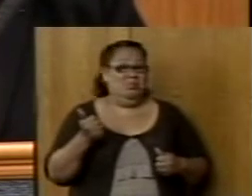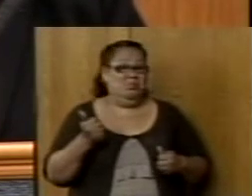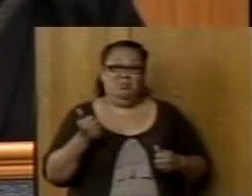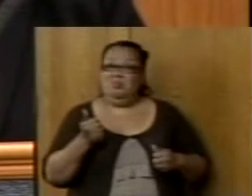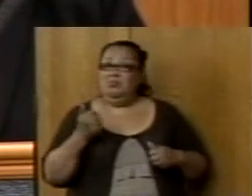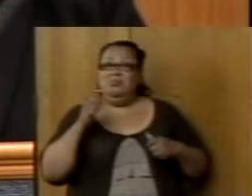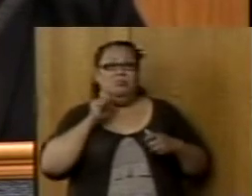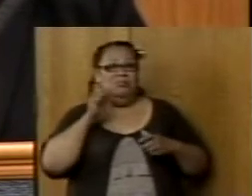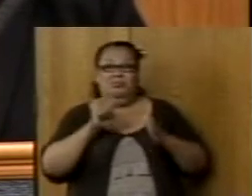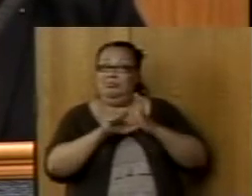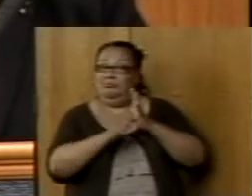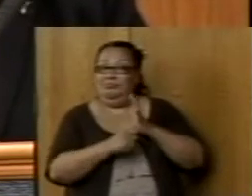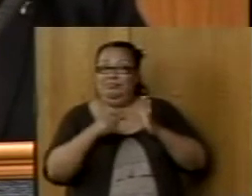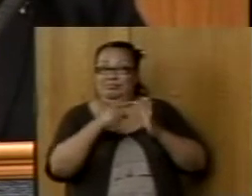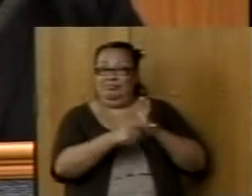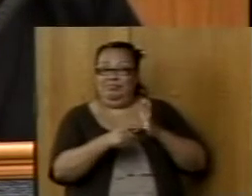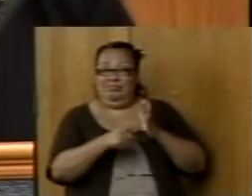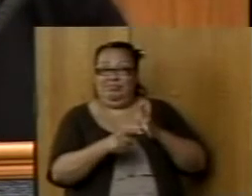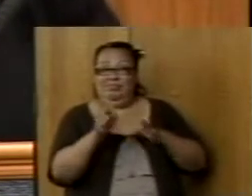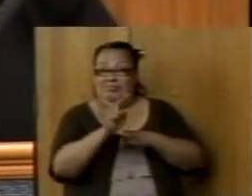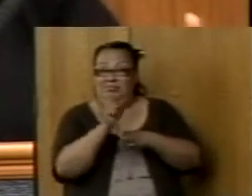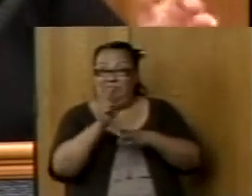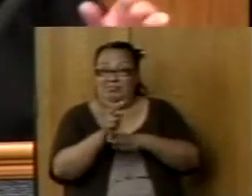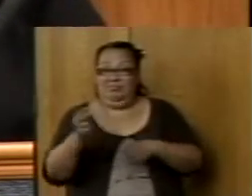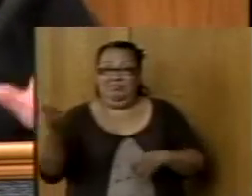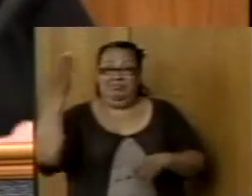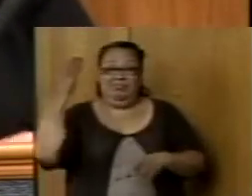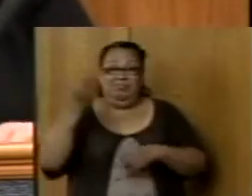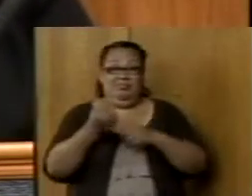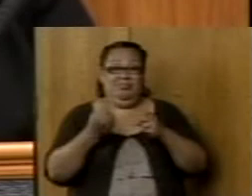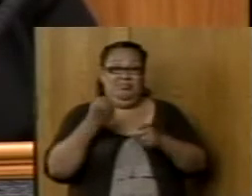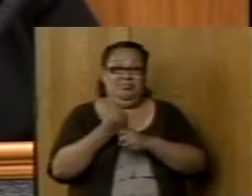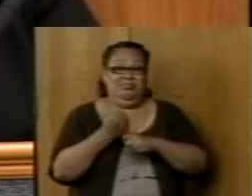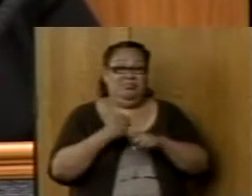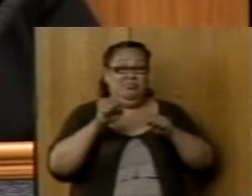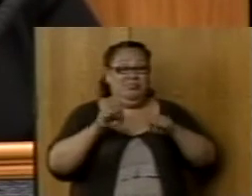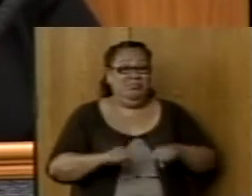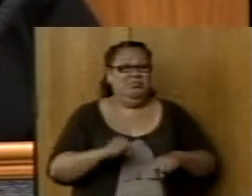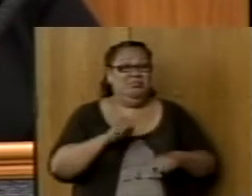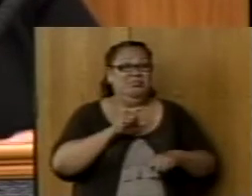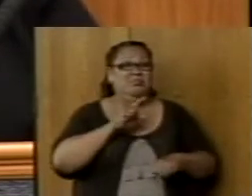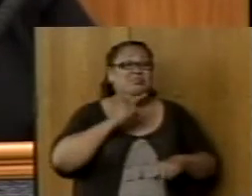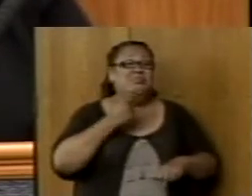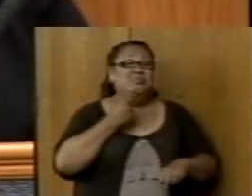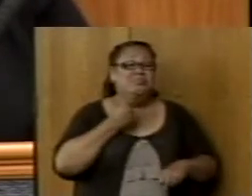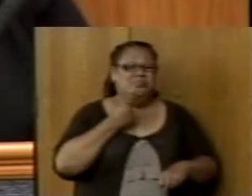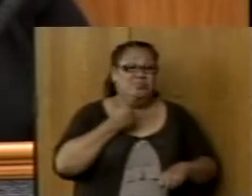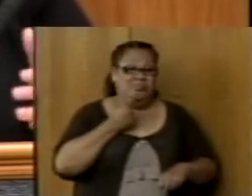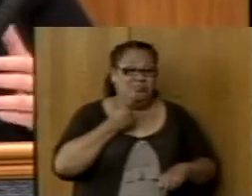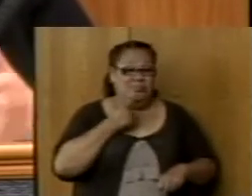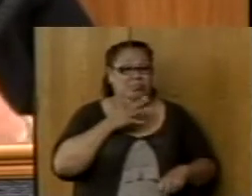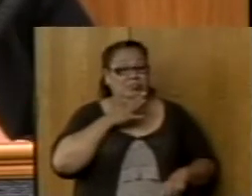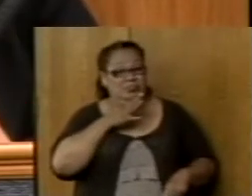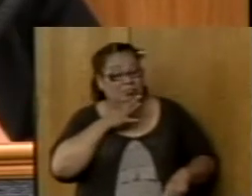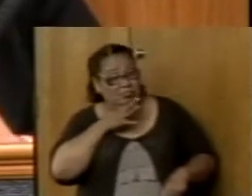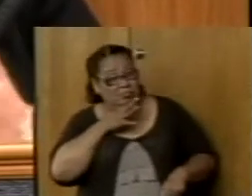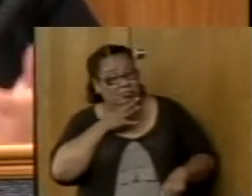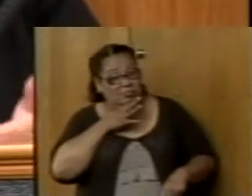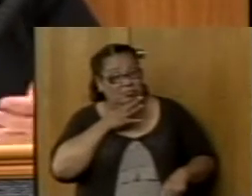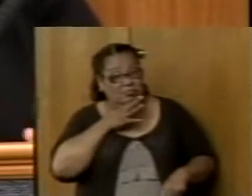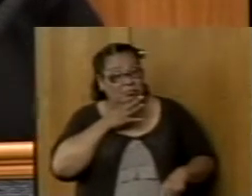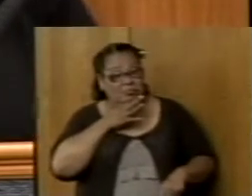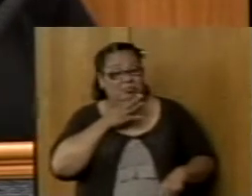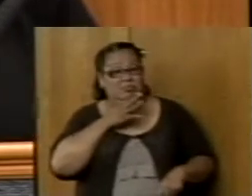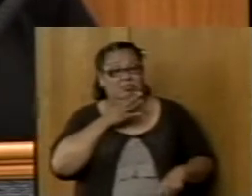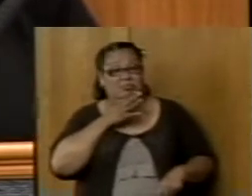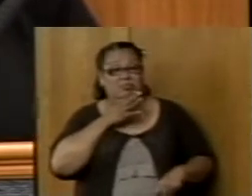of the usage from prior years. What we can say, though, at this point, though, is when we start talking, whether we use SurveyMonkey, we